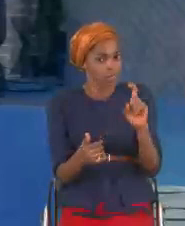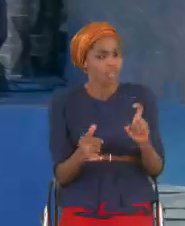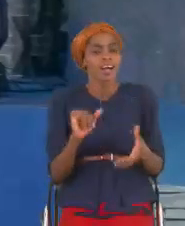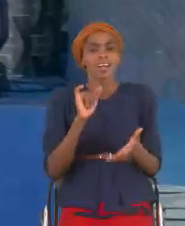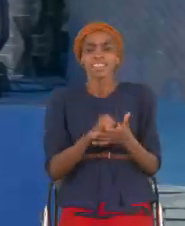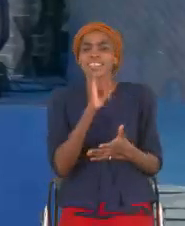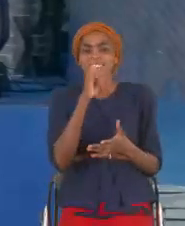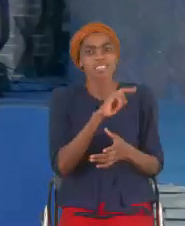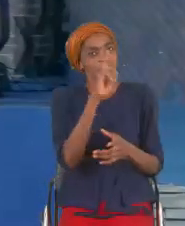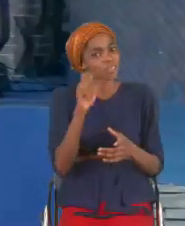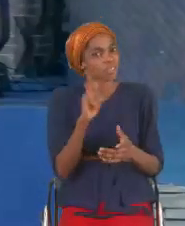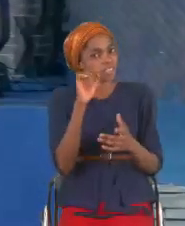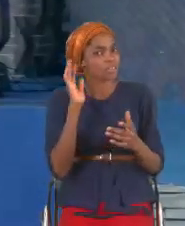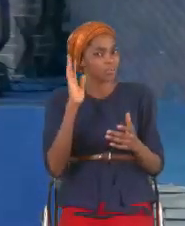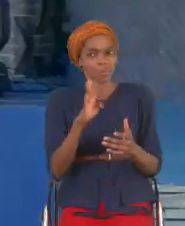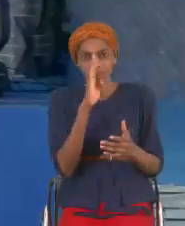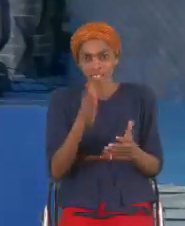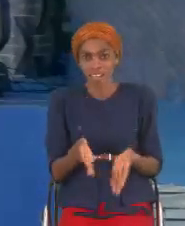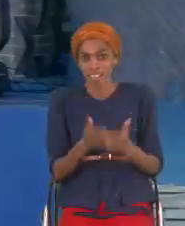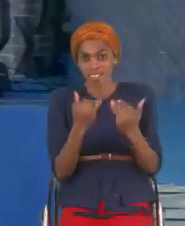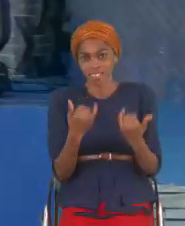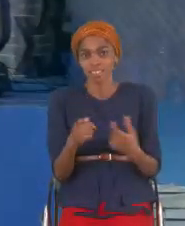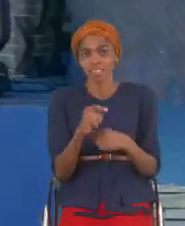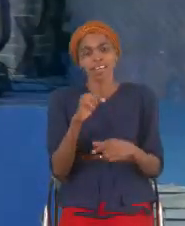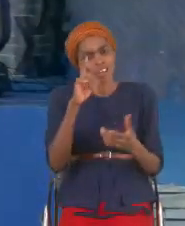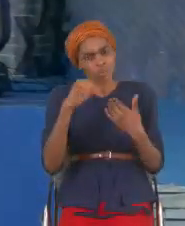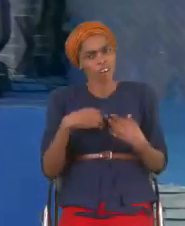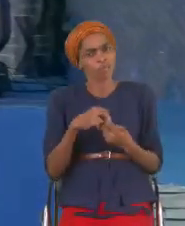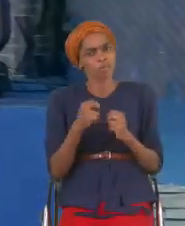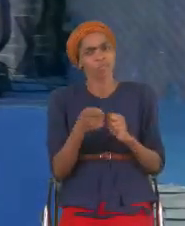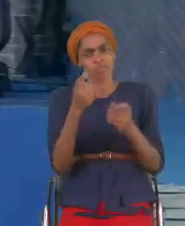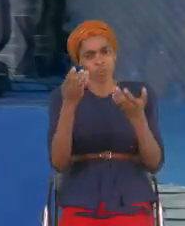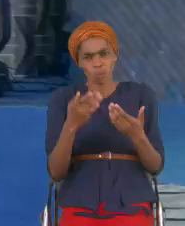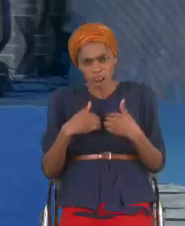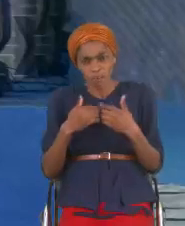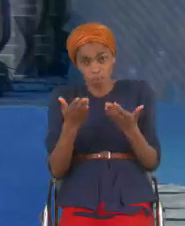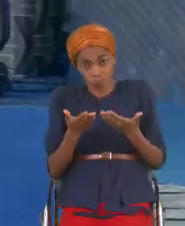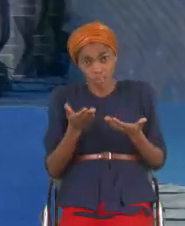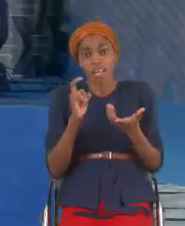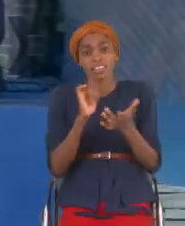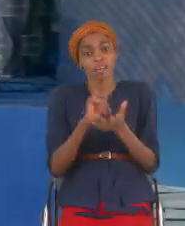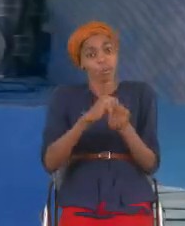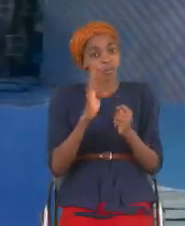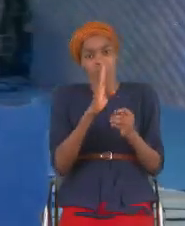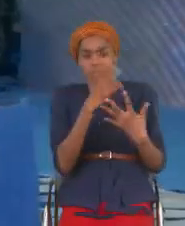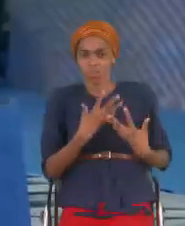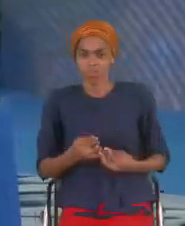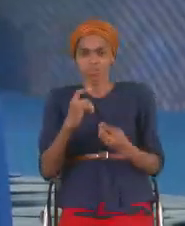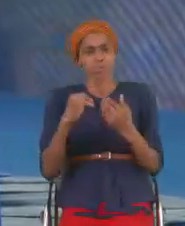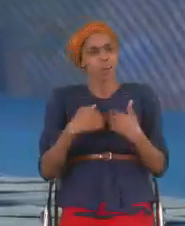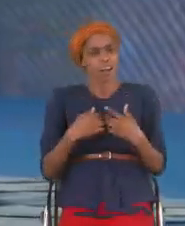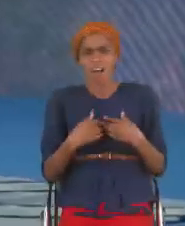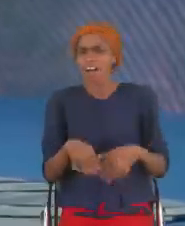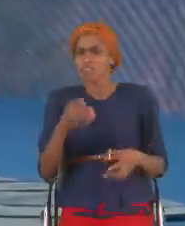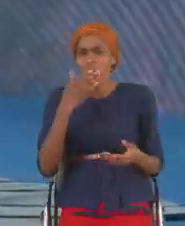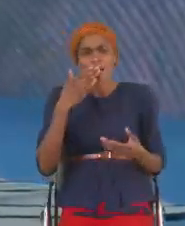asking today. You have a problem. You want that problem to be solved. You have incurable disease, and